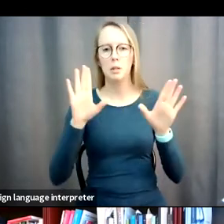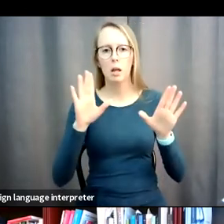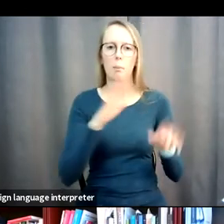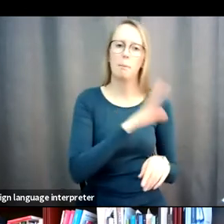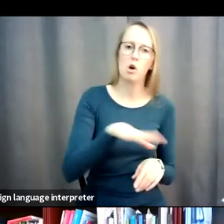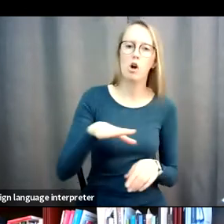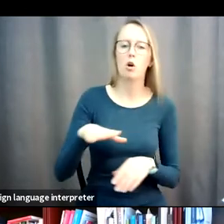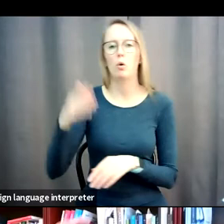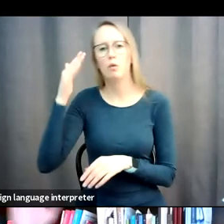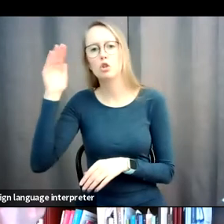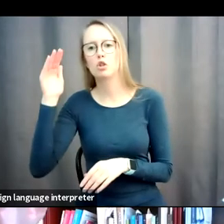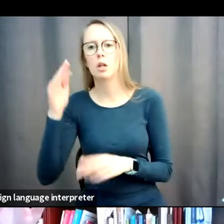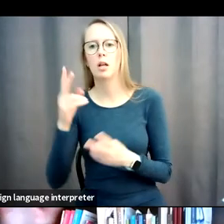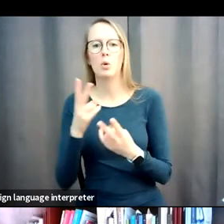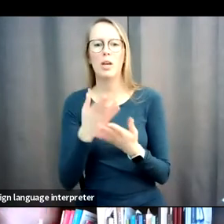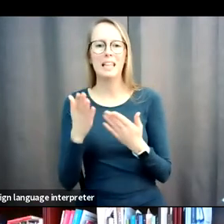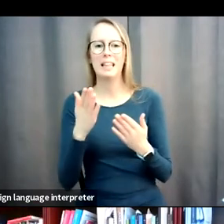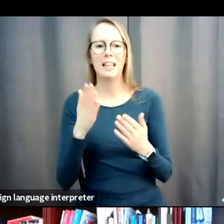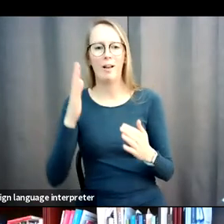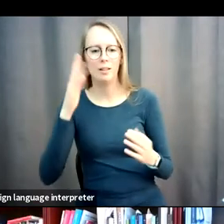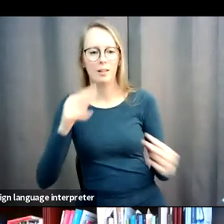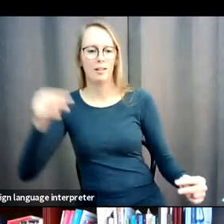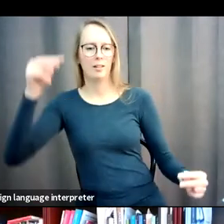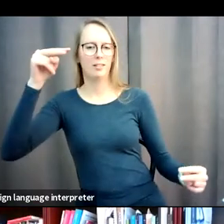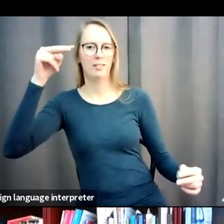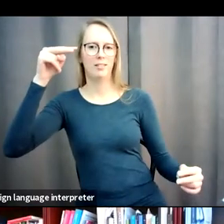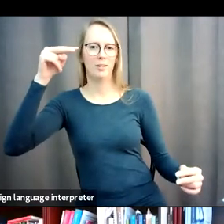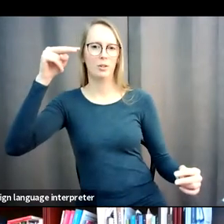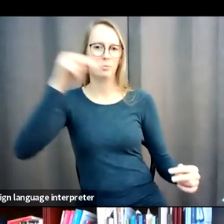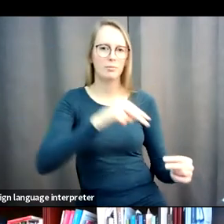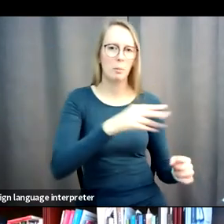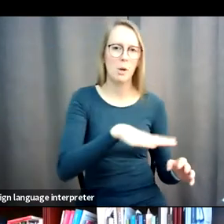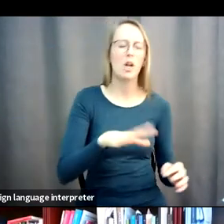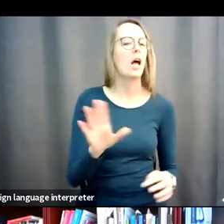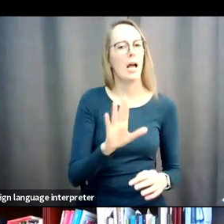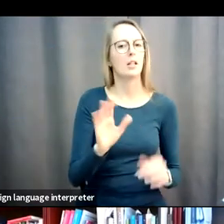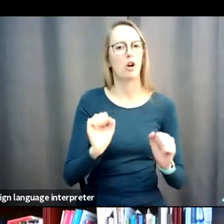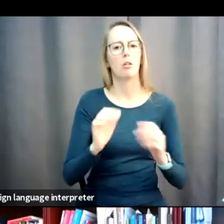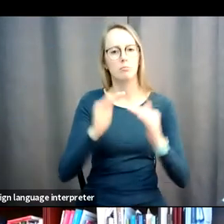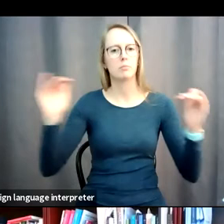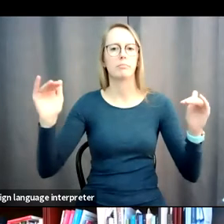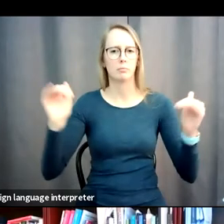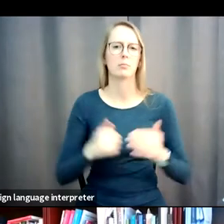children, not from the ups to the down, to put it that way.